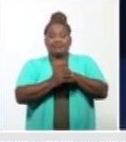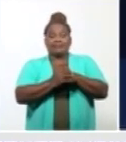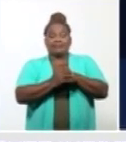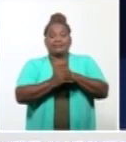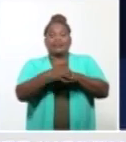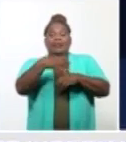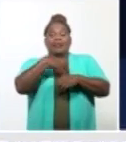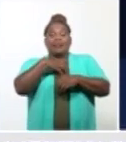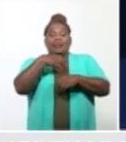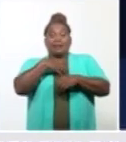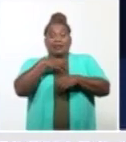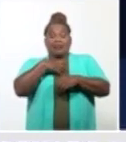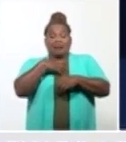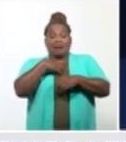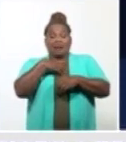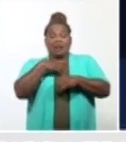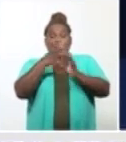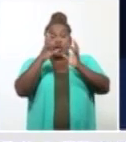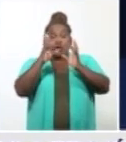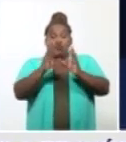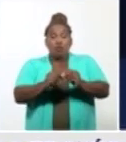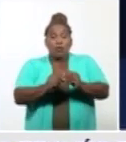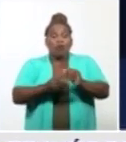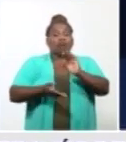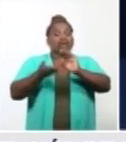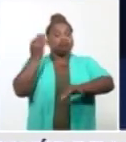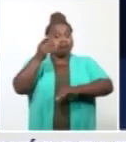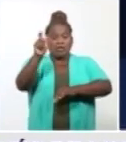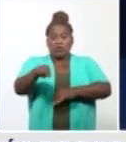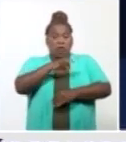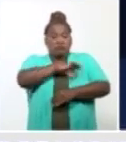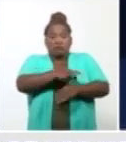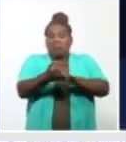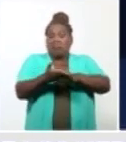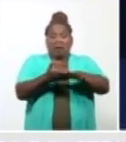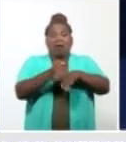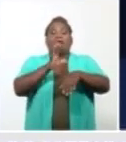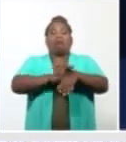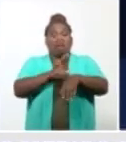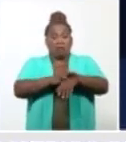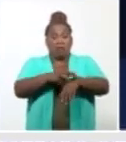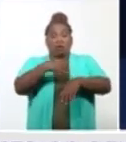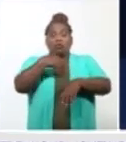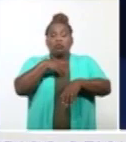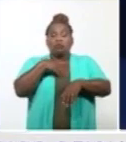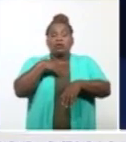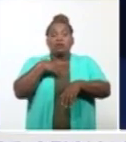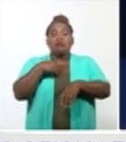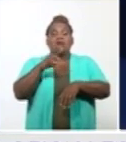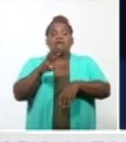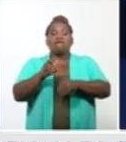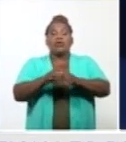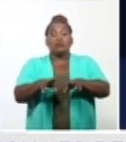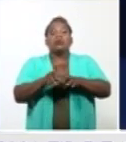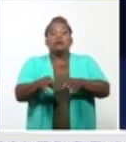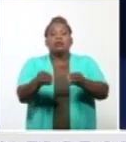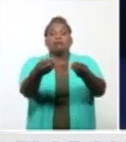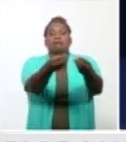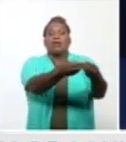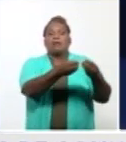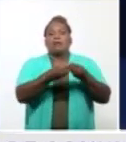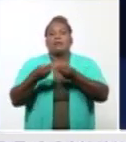which has a high number of asymptomatic people who have the virus and, what is worse, spread